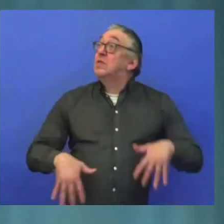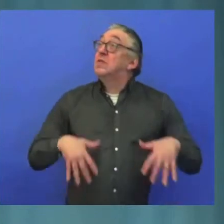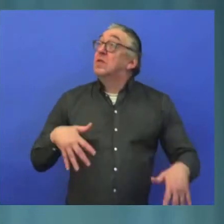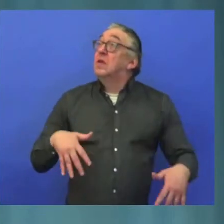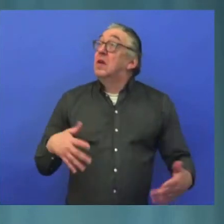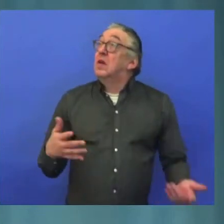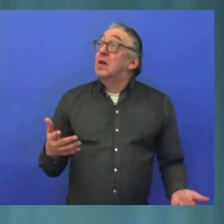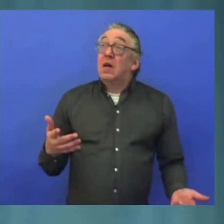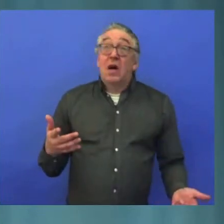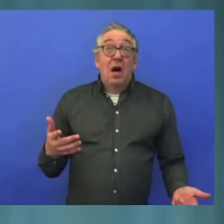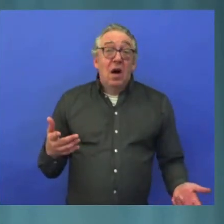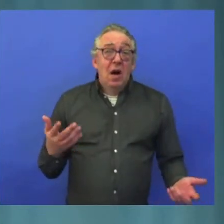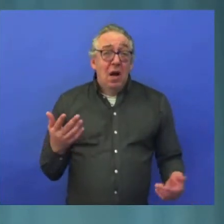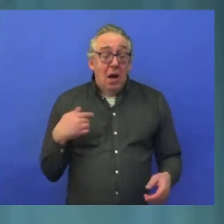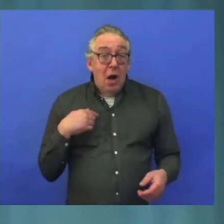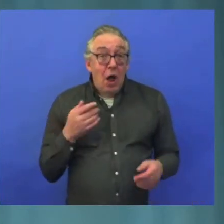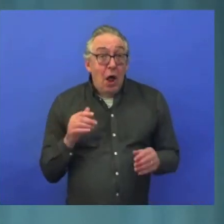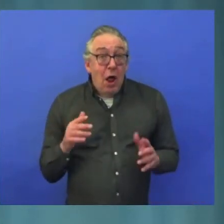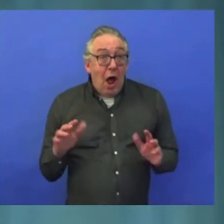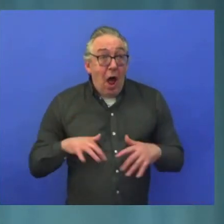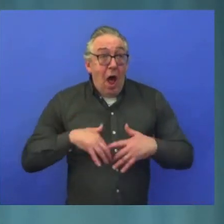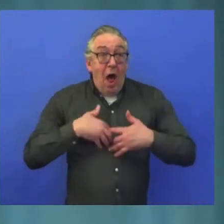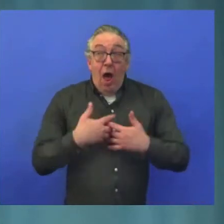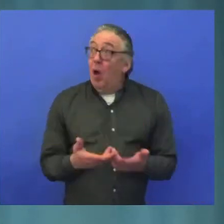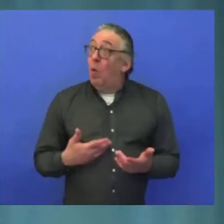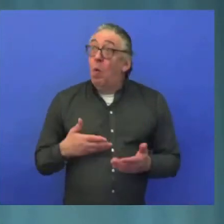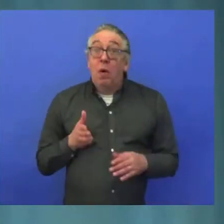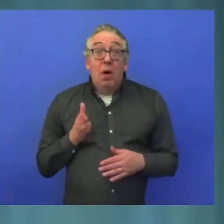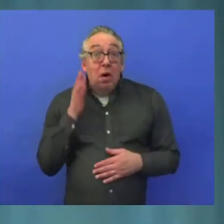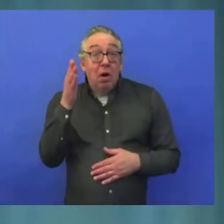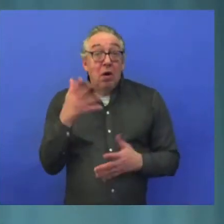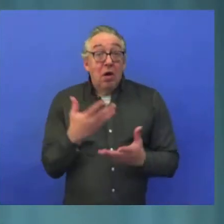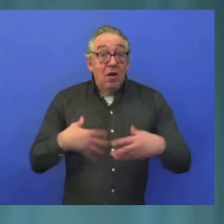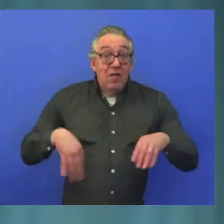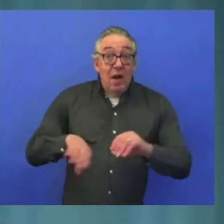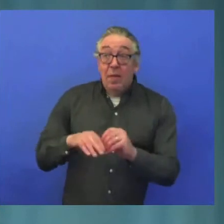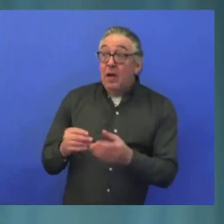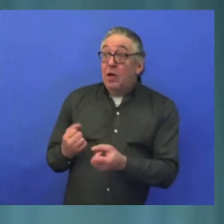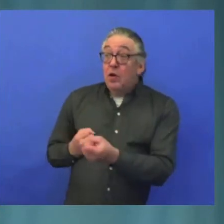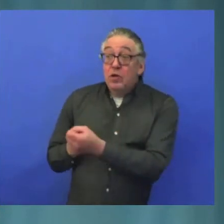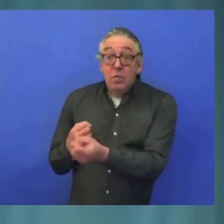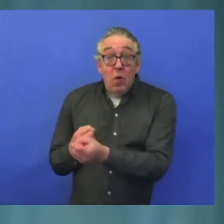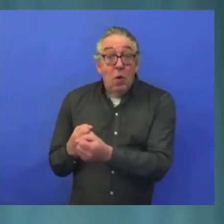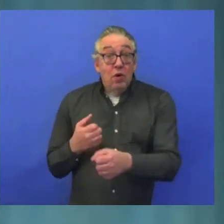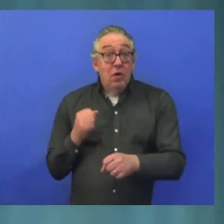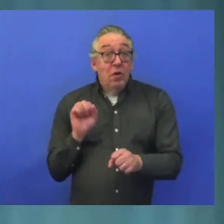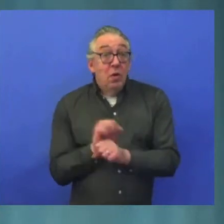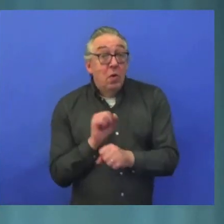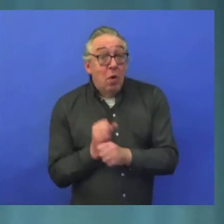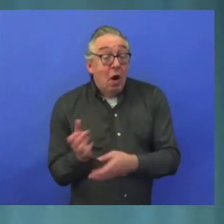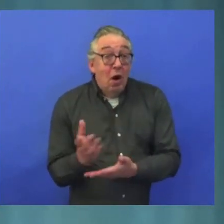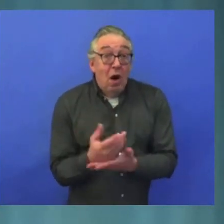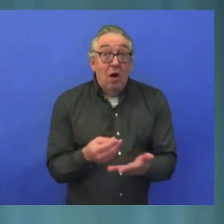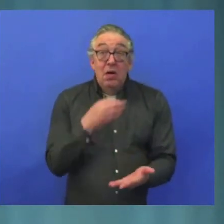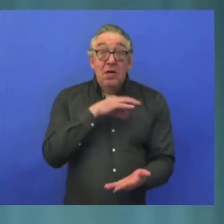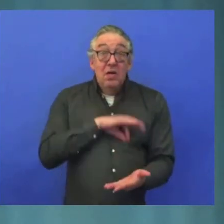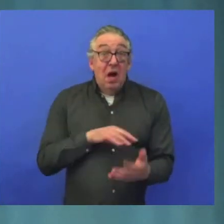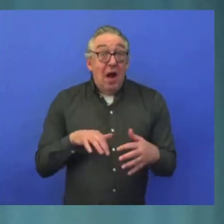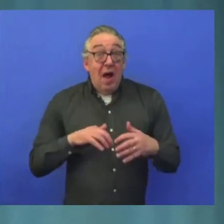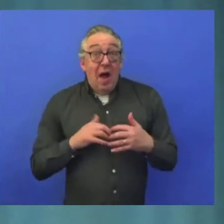idea how they should bring the money home, and they do no more see themselves as worthy.